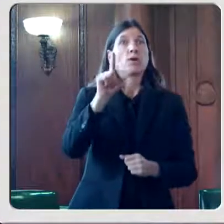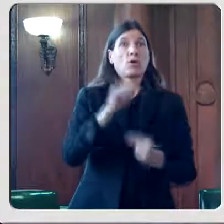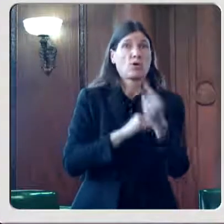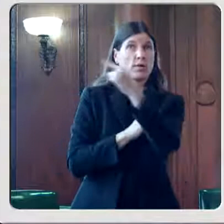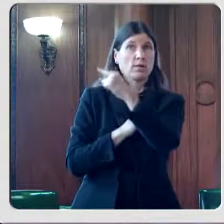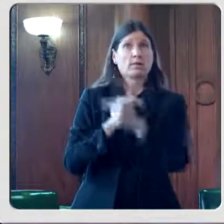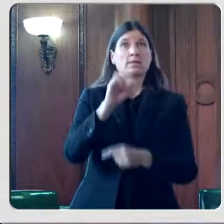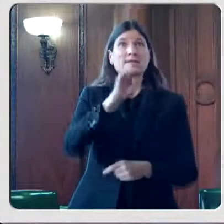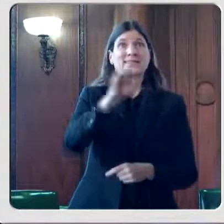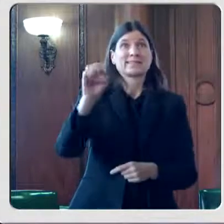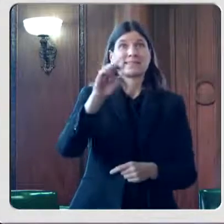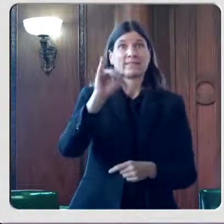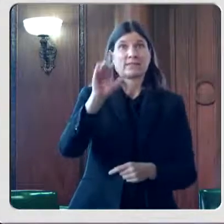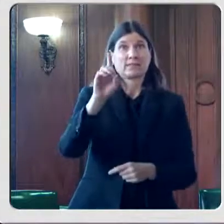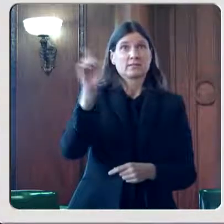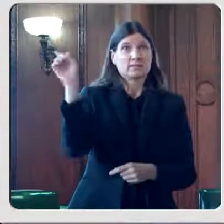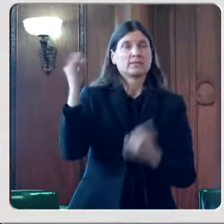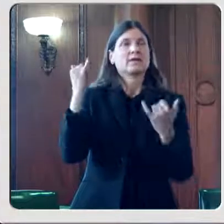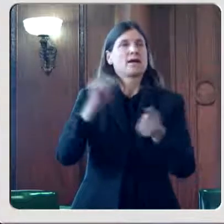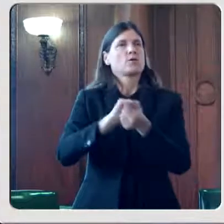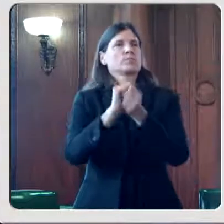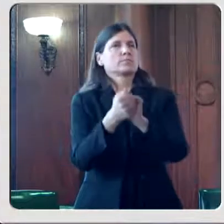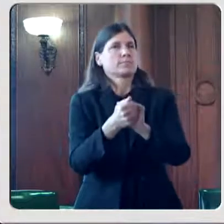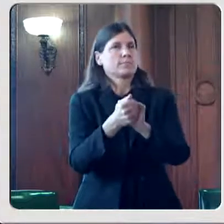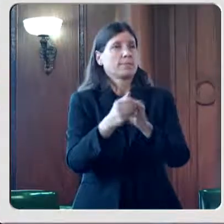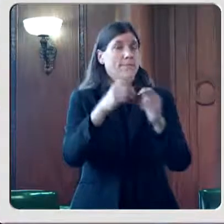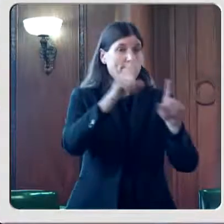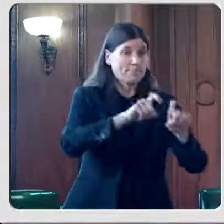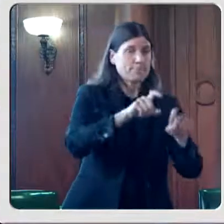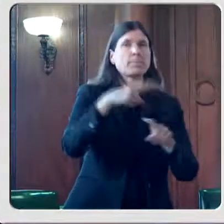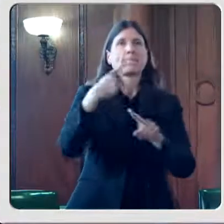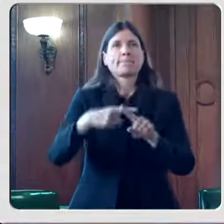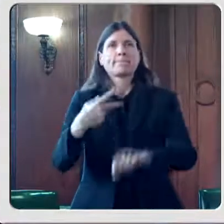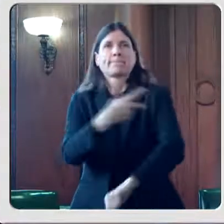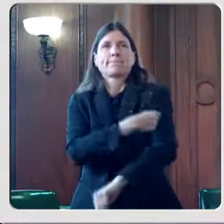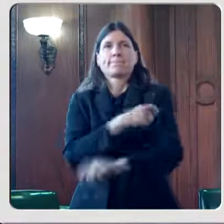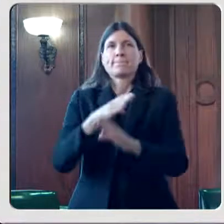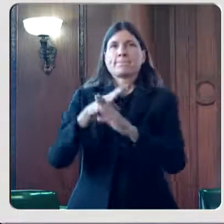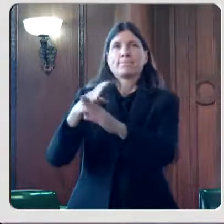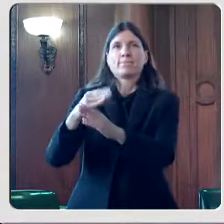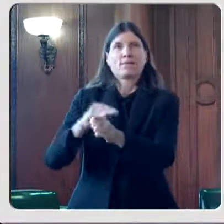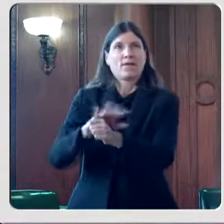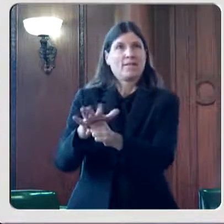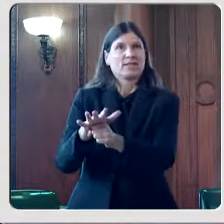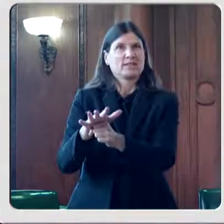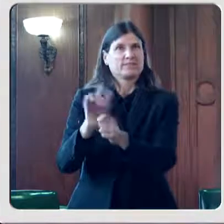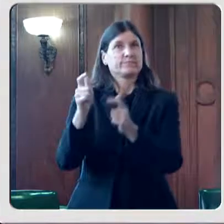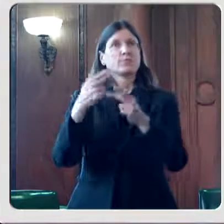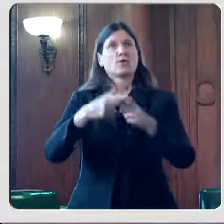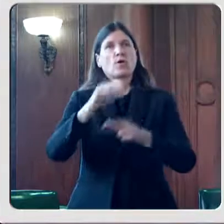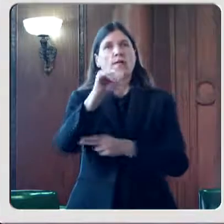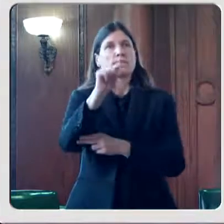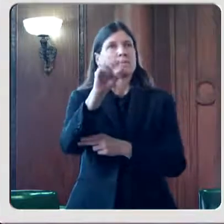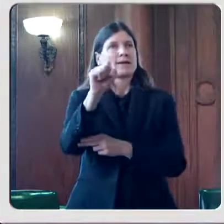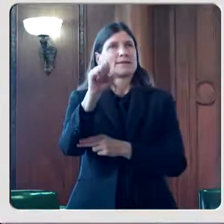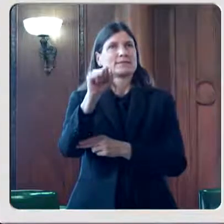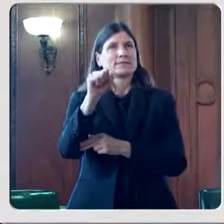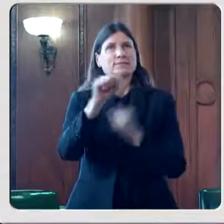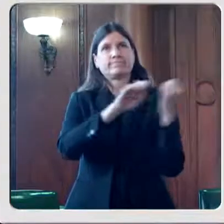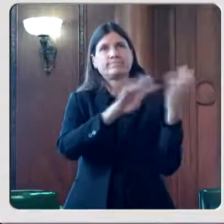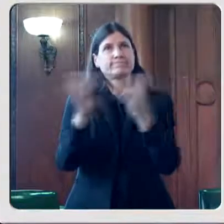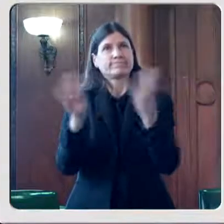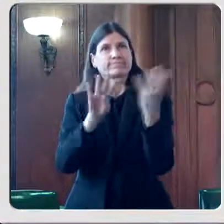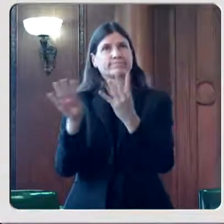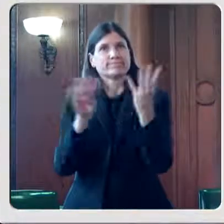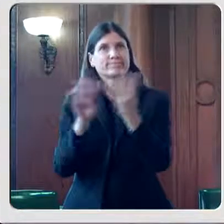when our seniors were in need of trying to navigate through the registration process.